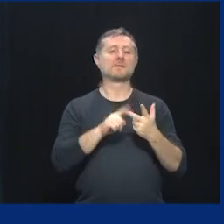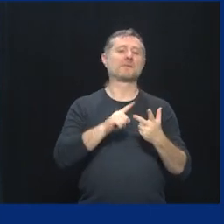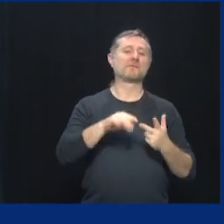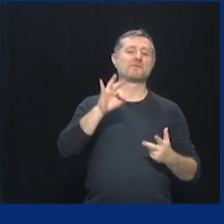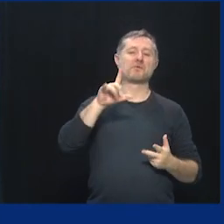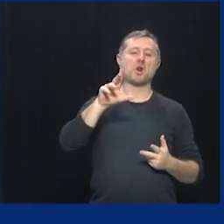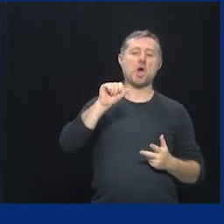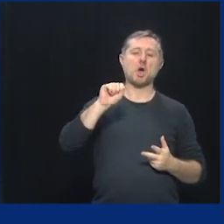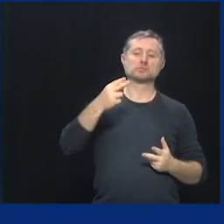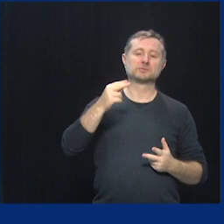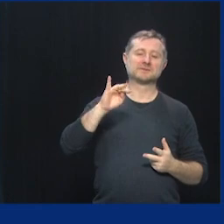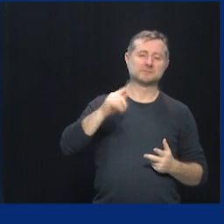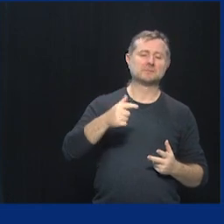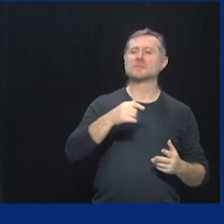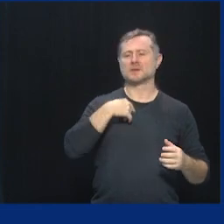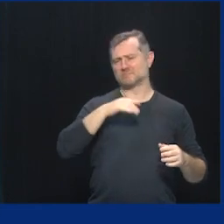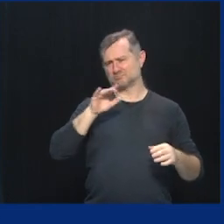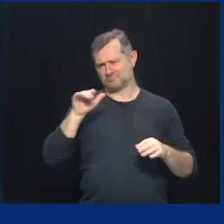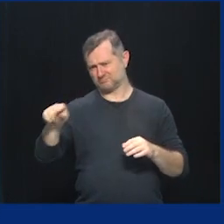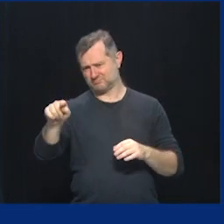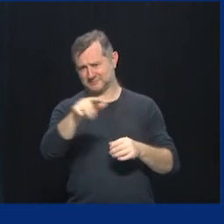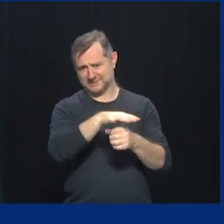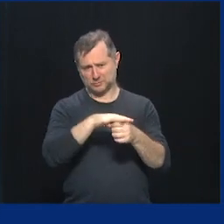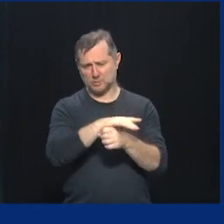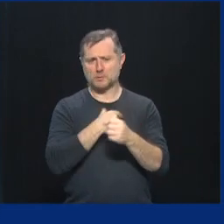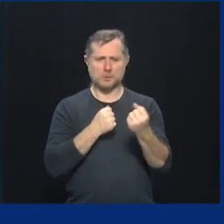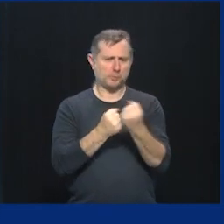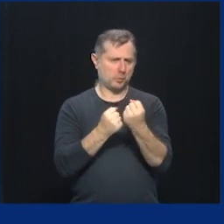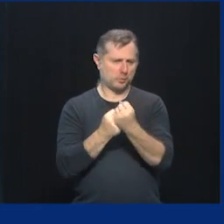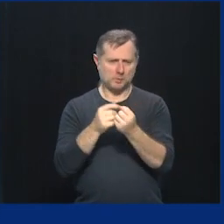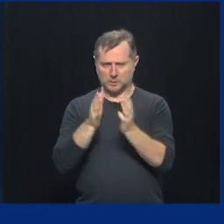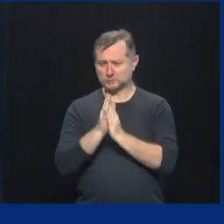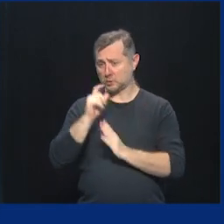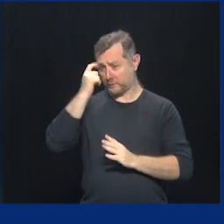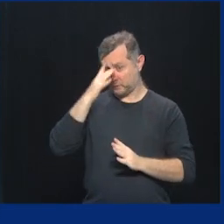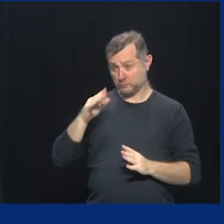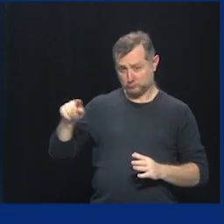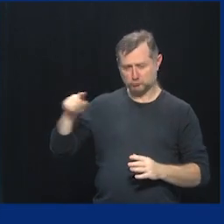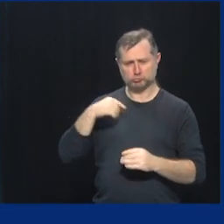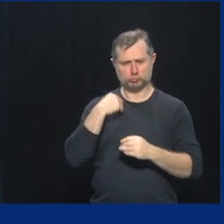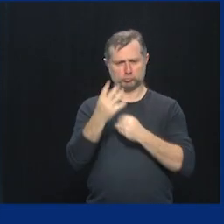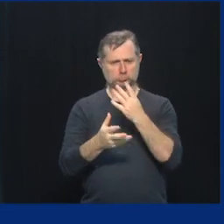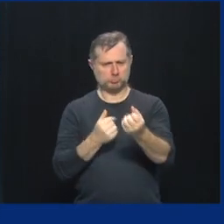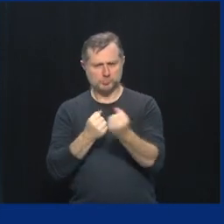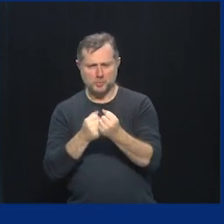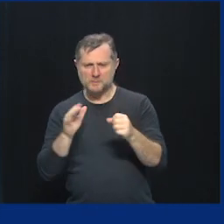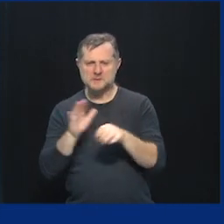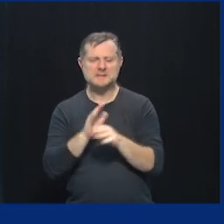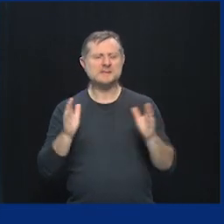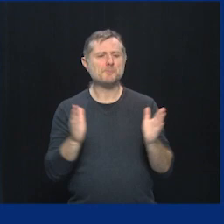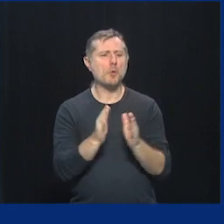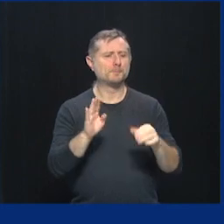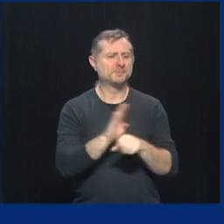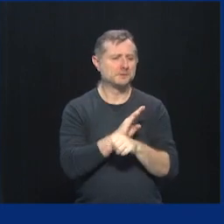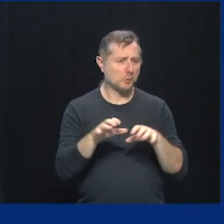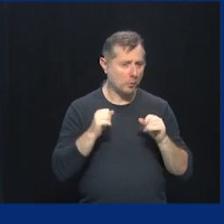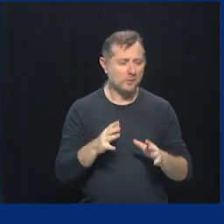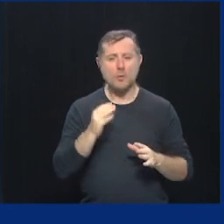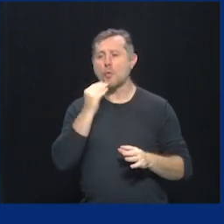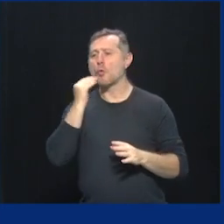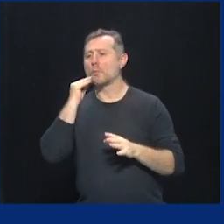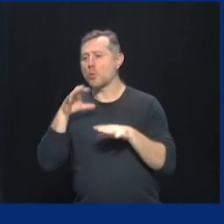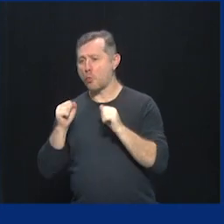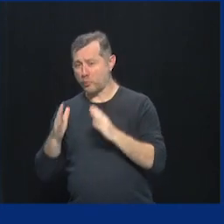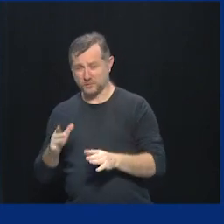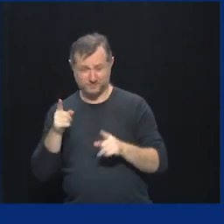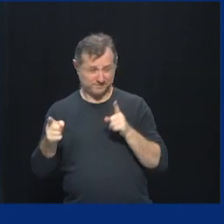governor on today for assistance to our small businesses and to our homeowners as well. And she's given her stamp